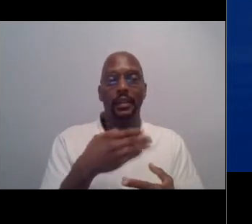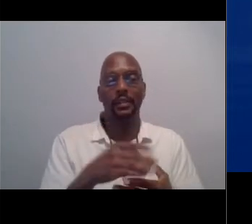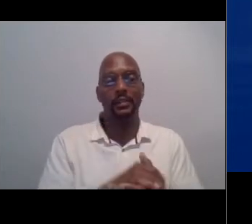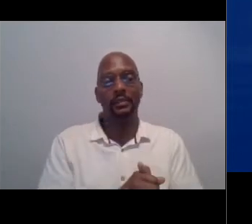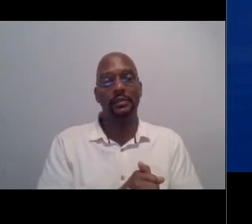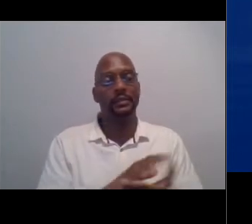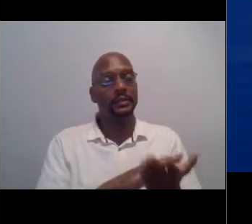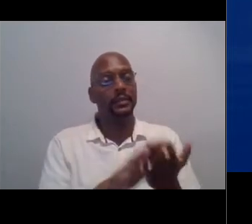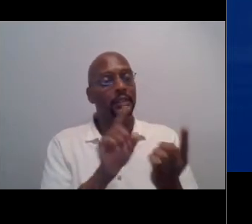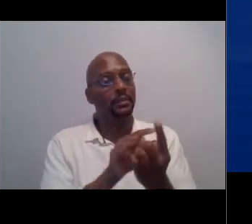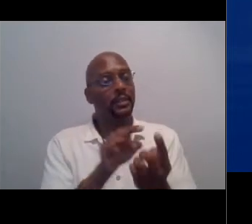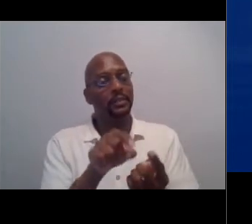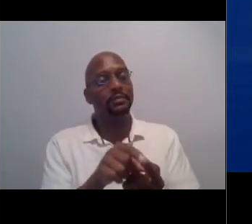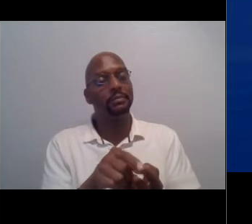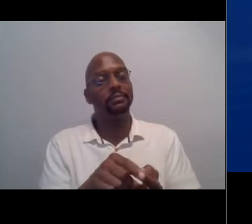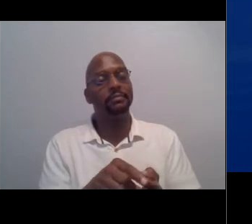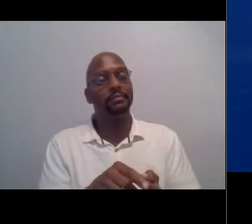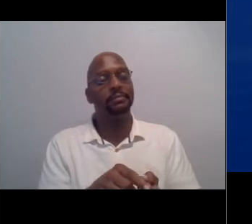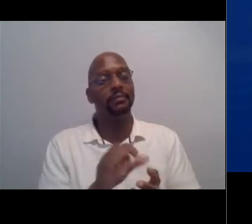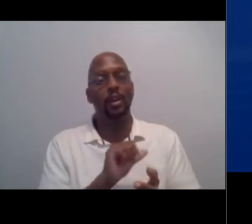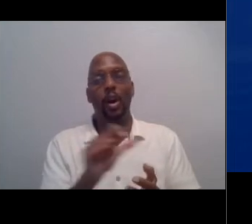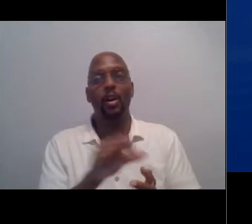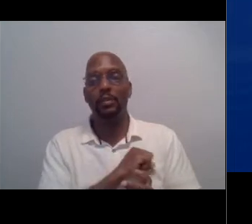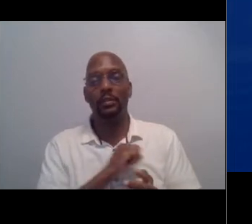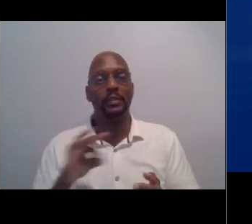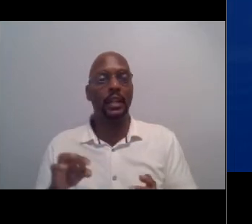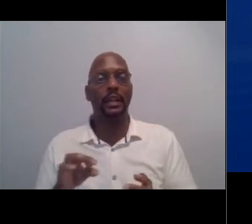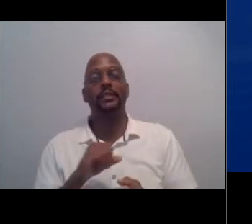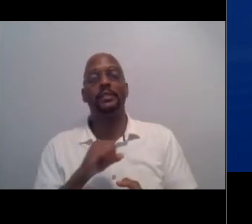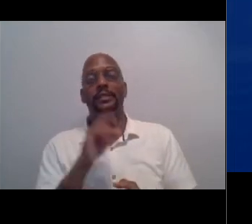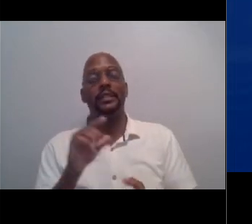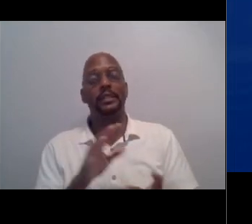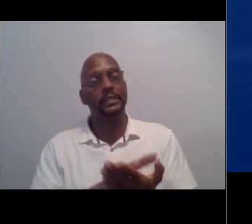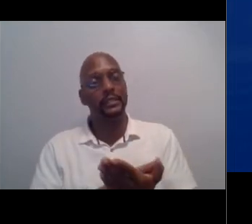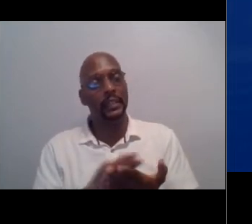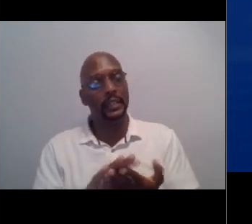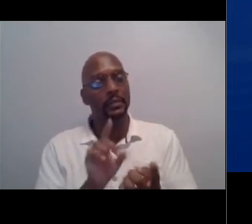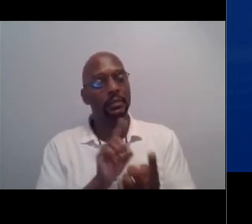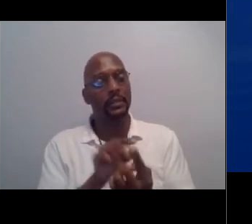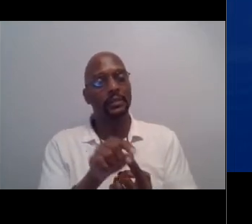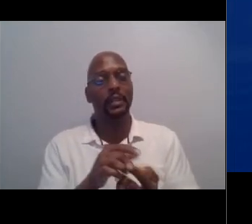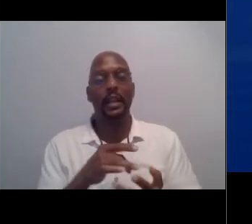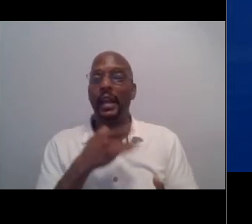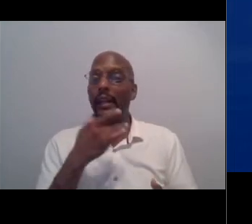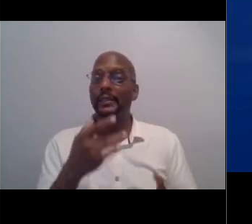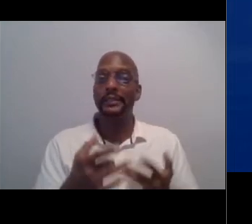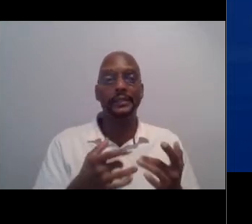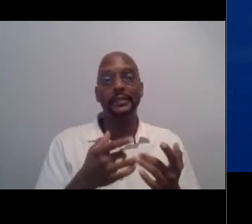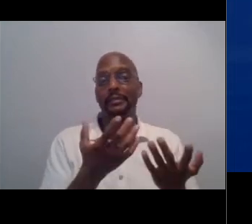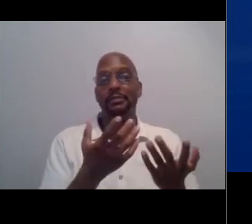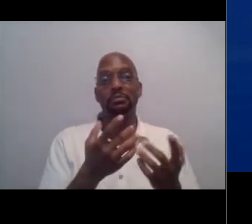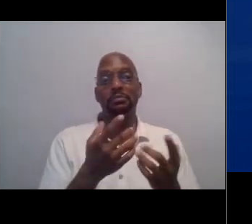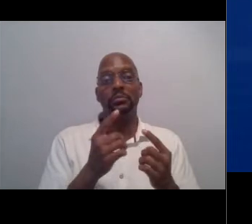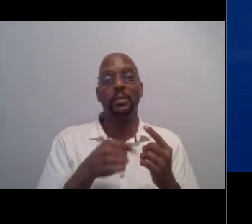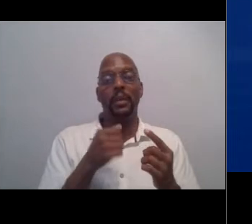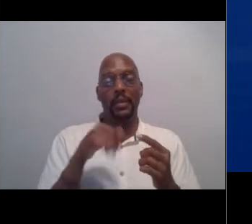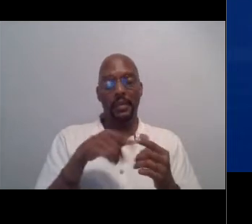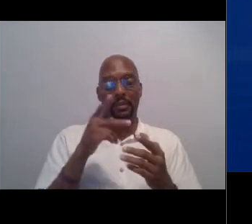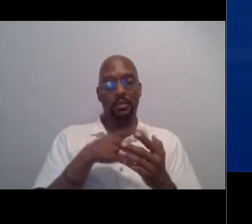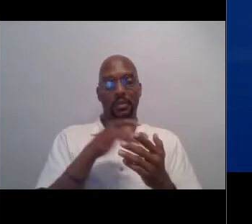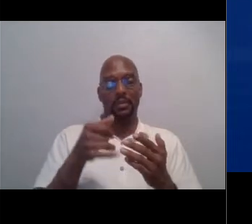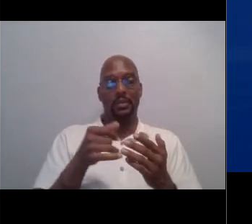to meet you. I thought I knew all of the SANDAG staff, so it's a pleasure to meet you. And I'm really excited about this project. I've